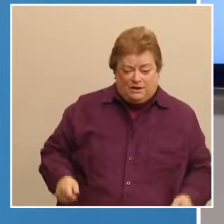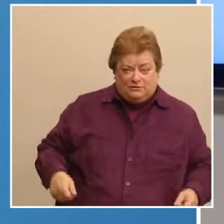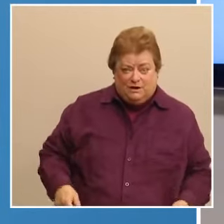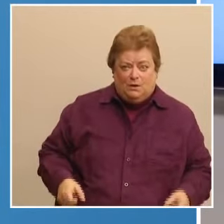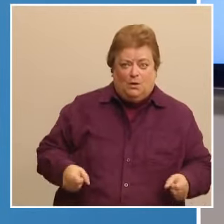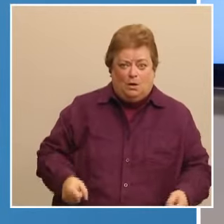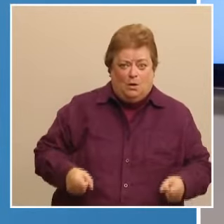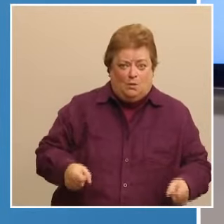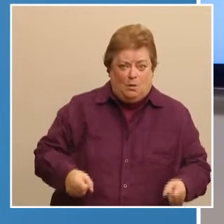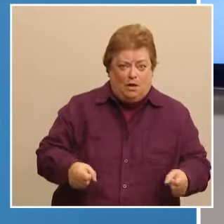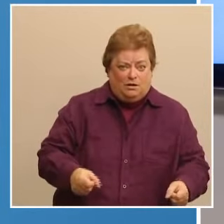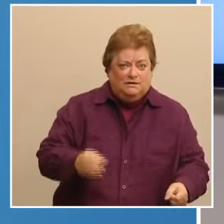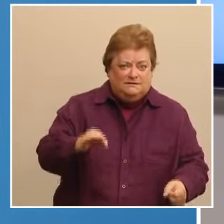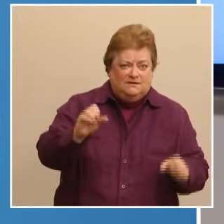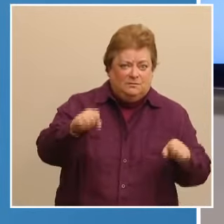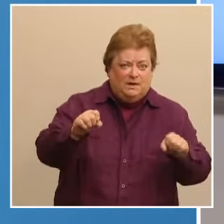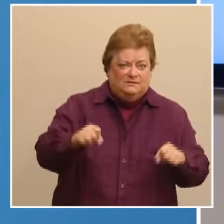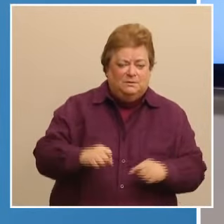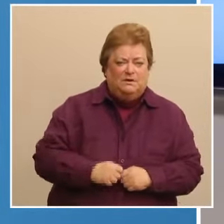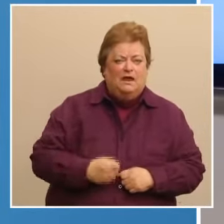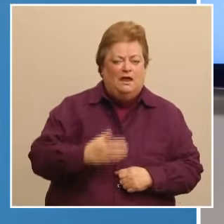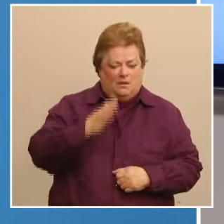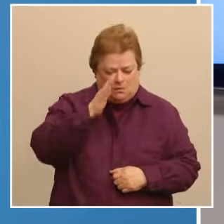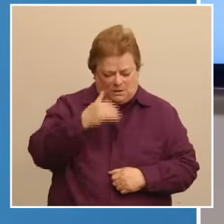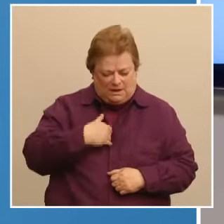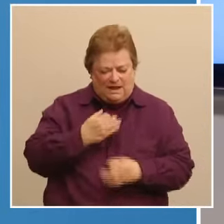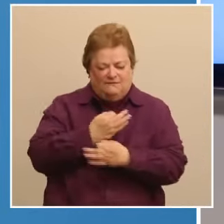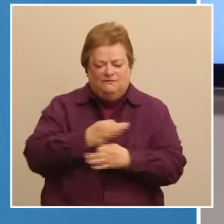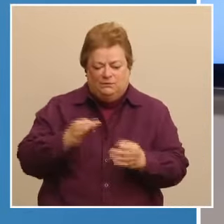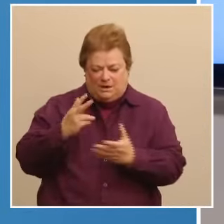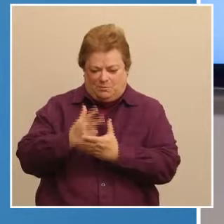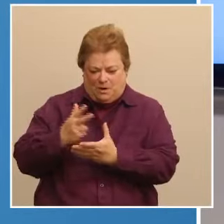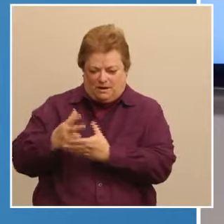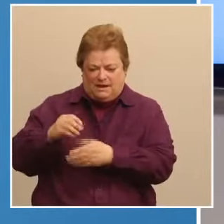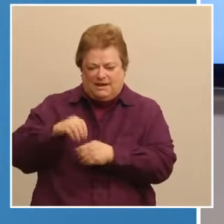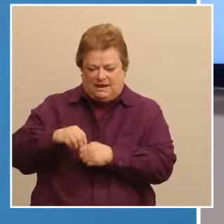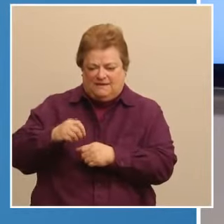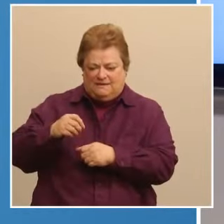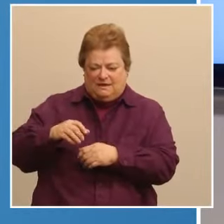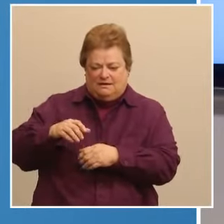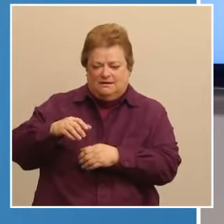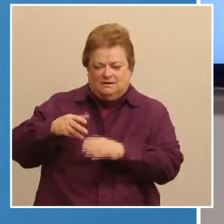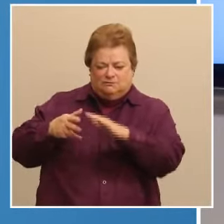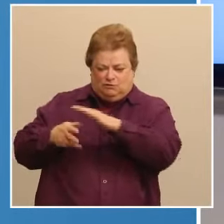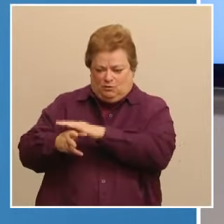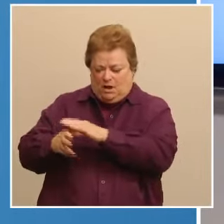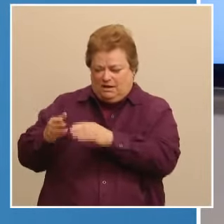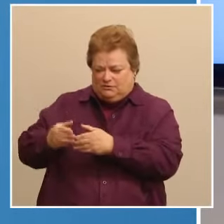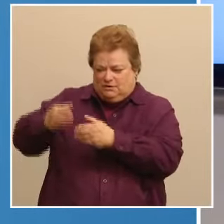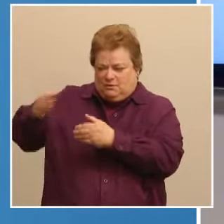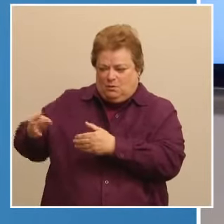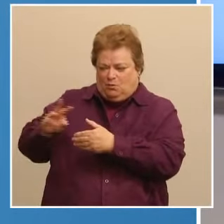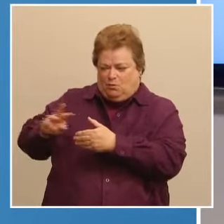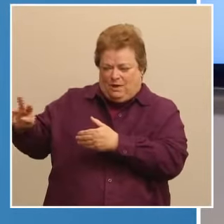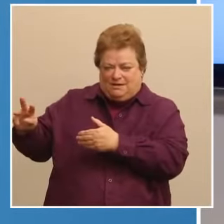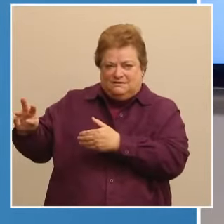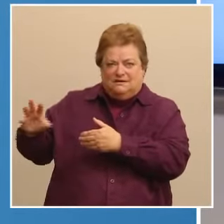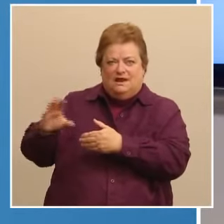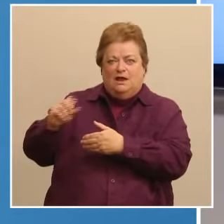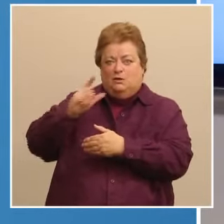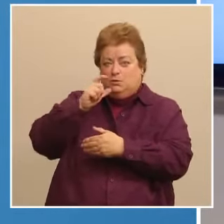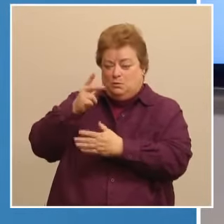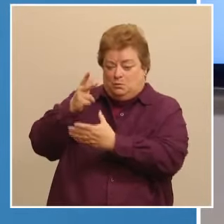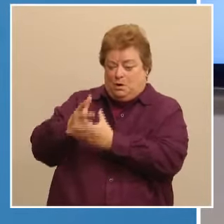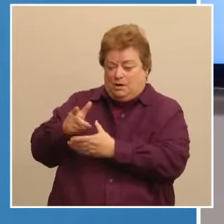if that's possible. Free parking is available in the garage attached to the west side of the arena, and those who park in that